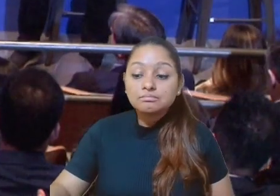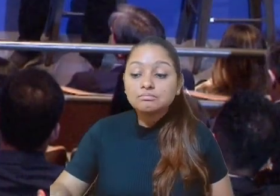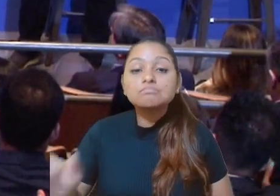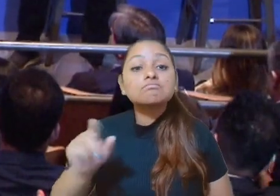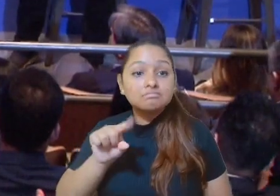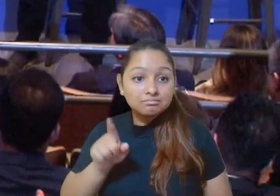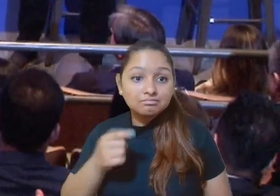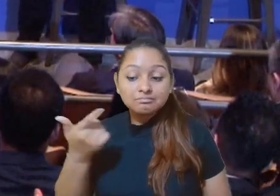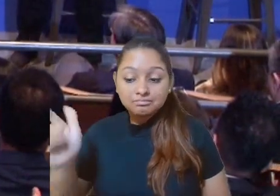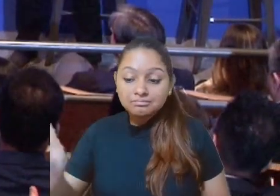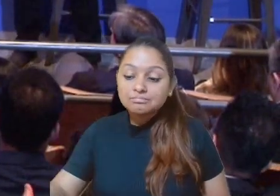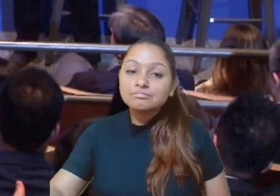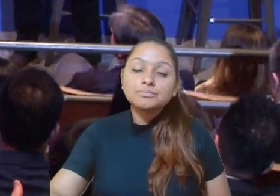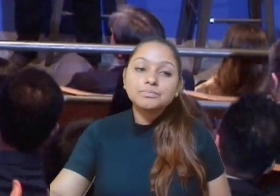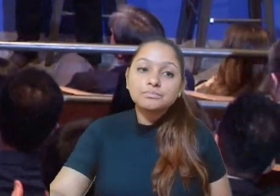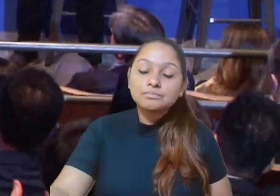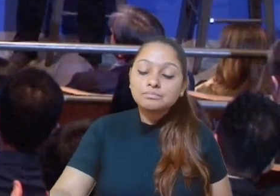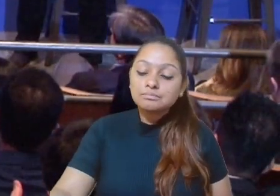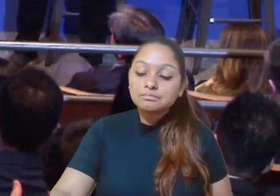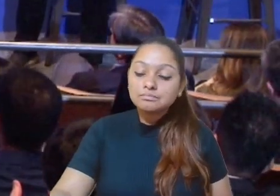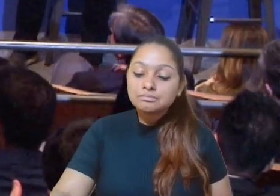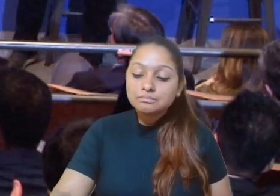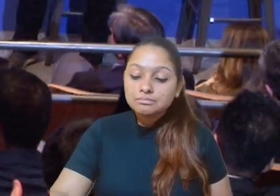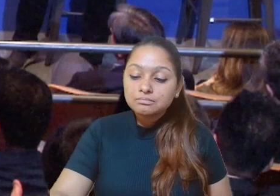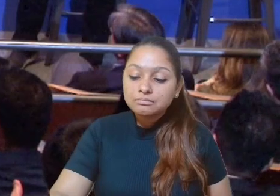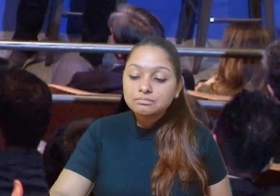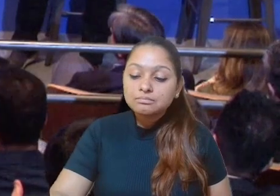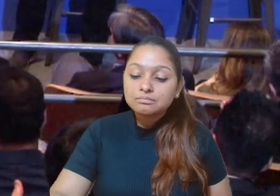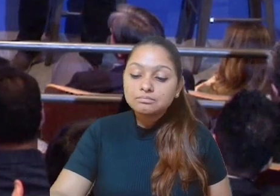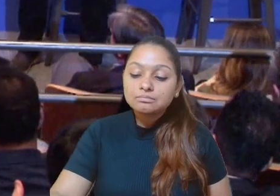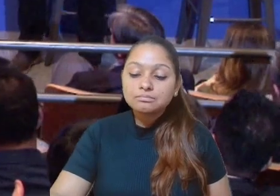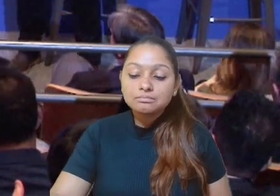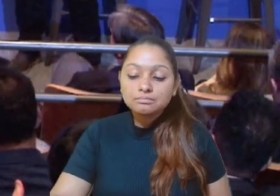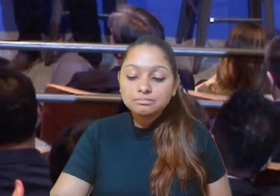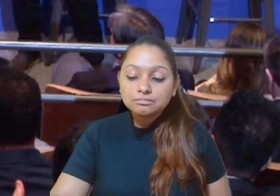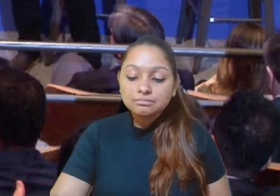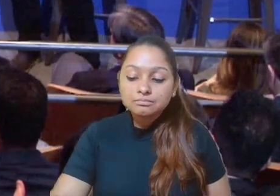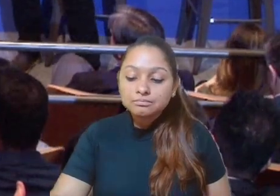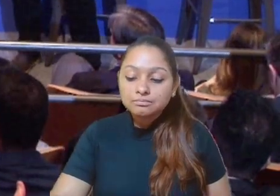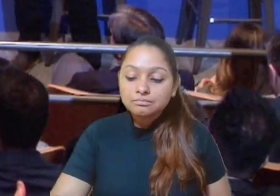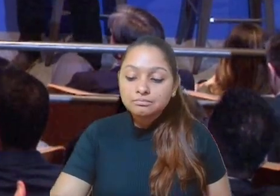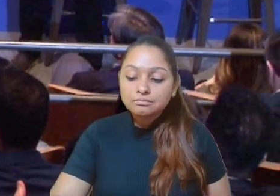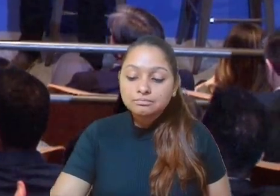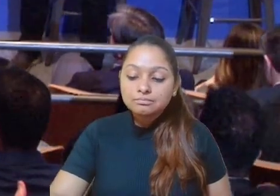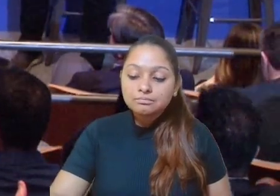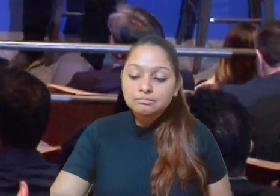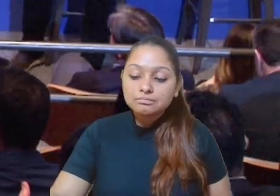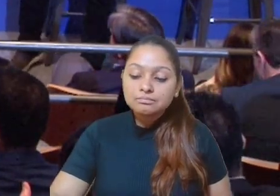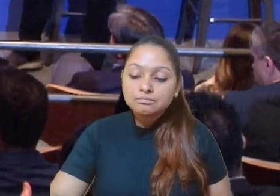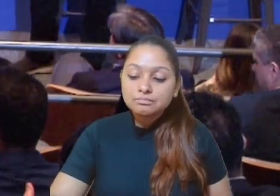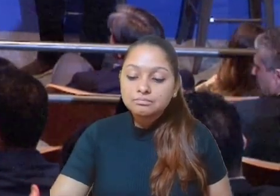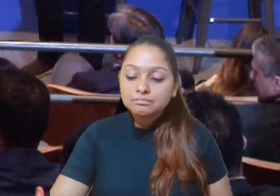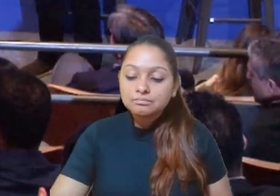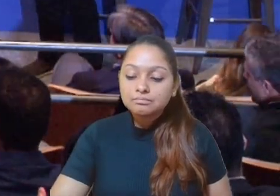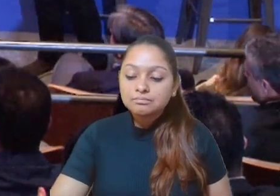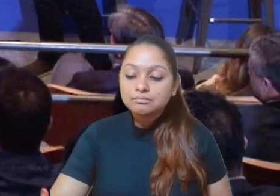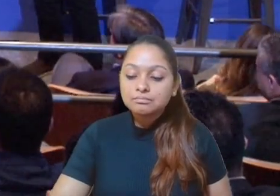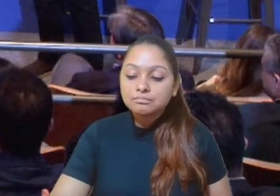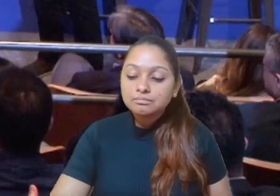We have one more question for Fernando, and then we will conclude. And the question is, it was